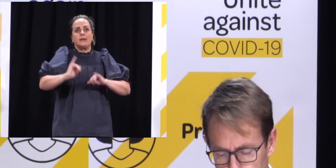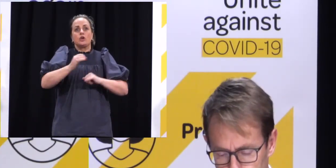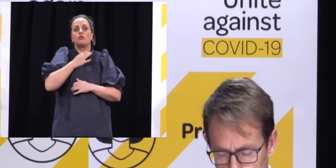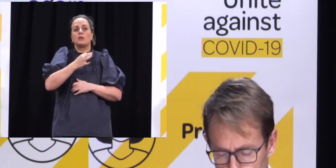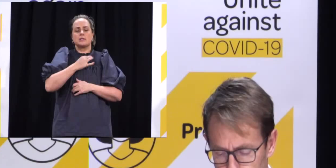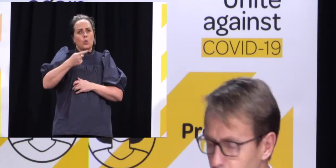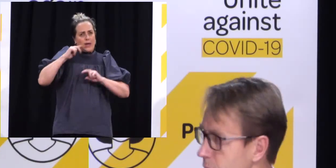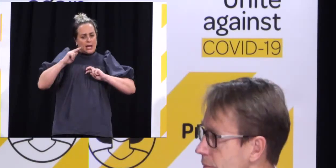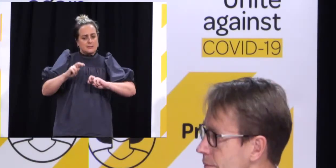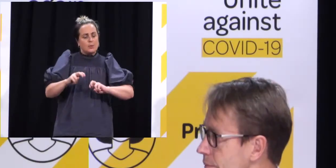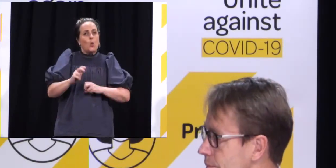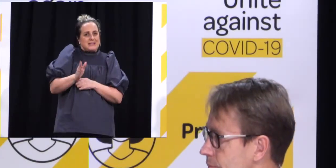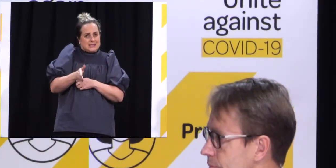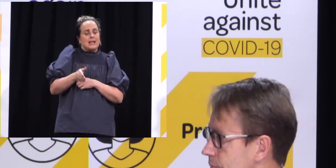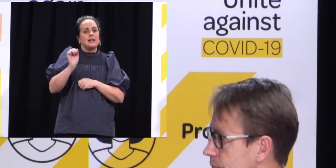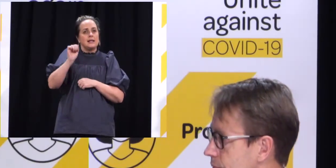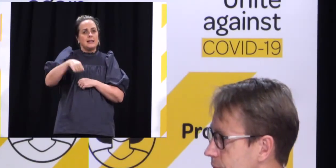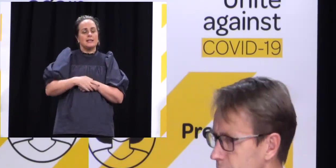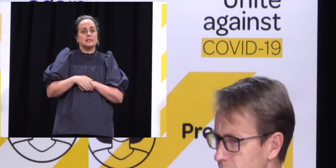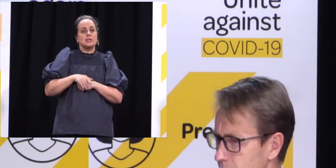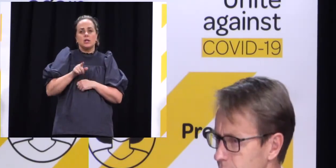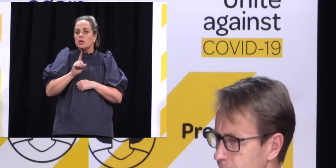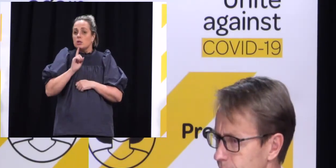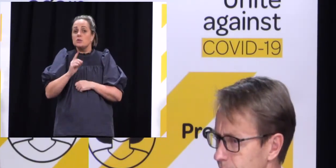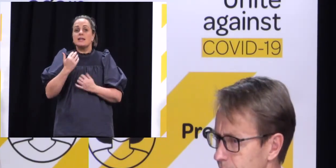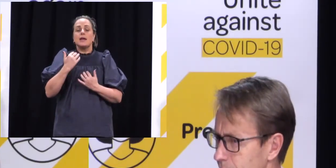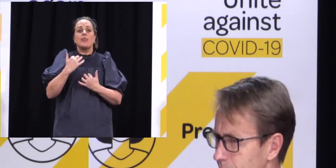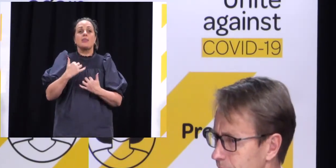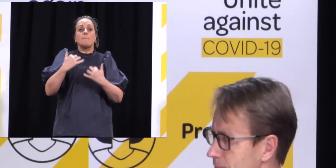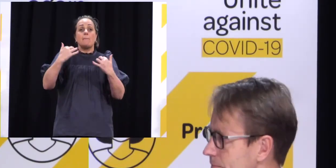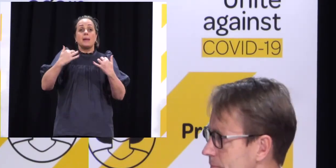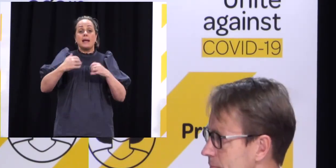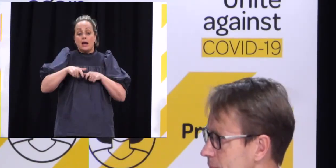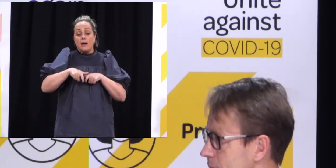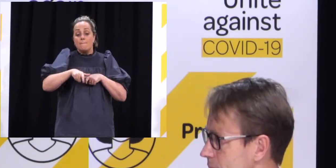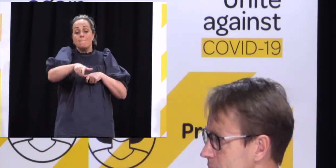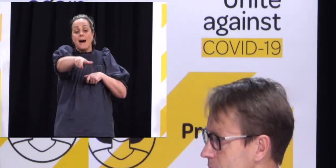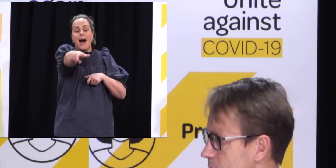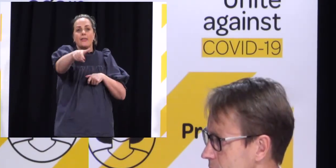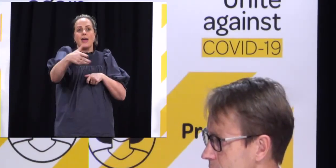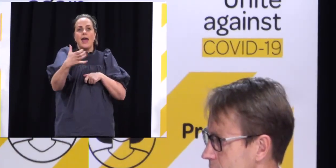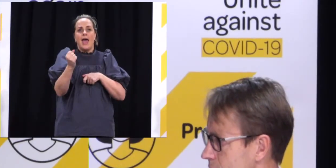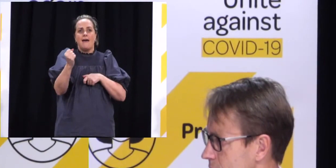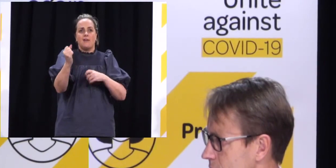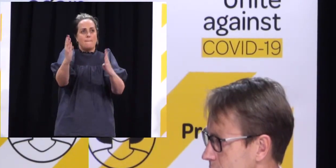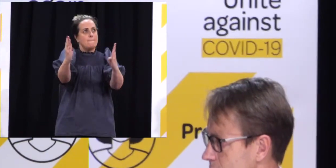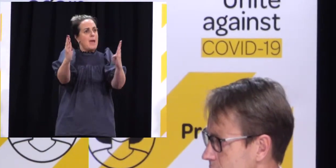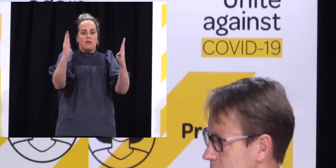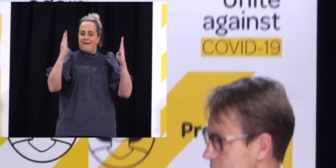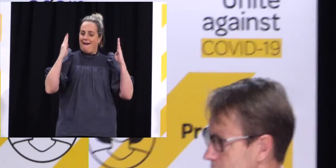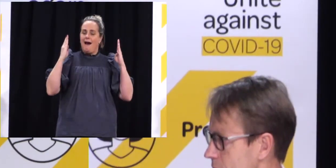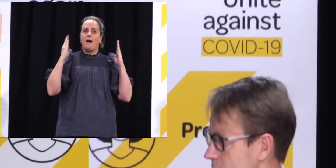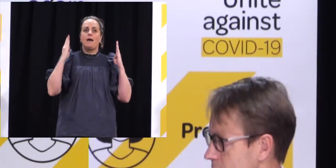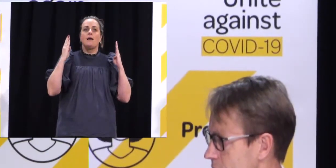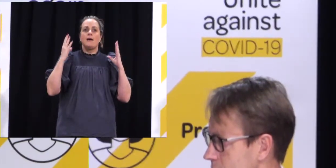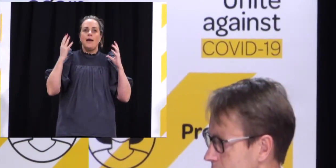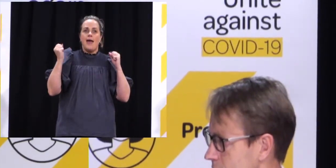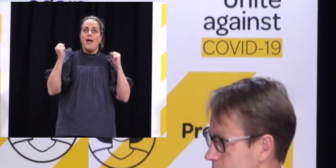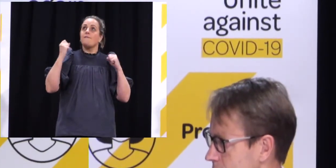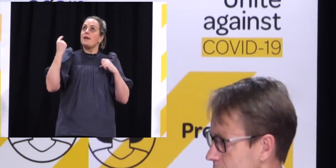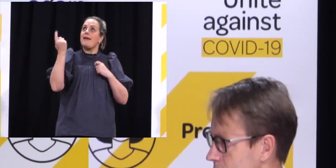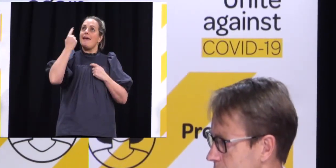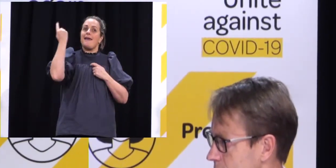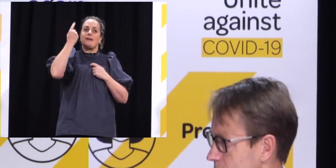exploring everything, and as you've said, the public walkway, of course, does still have barriers between and ventilation, and has